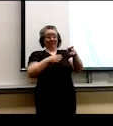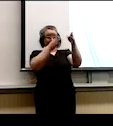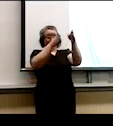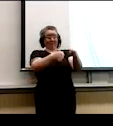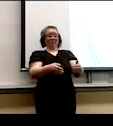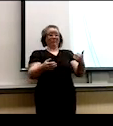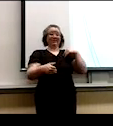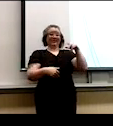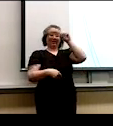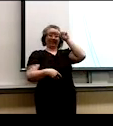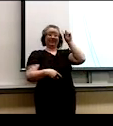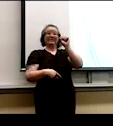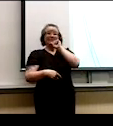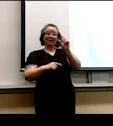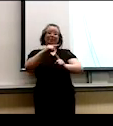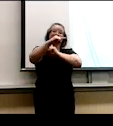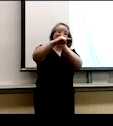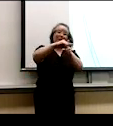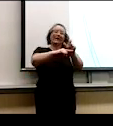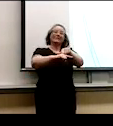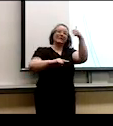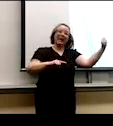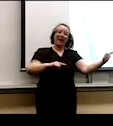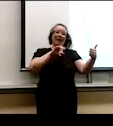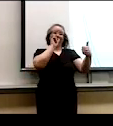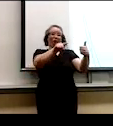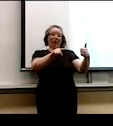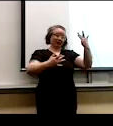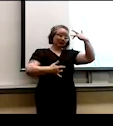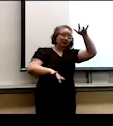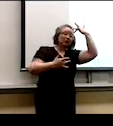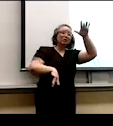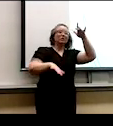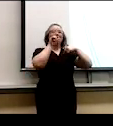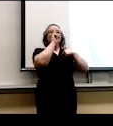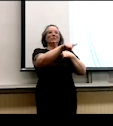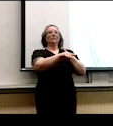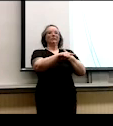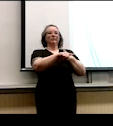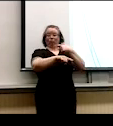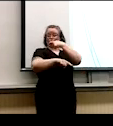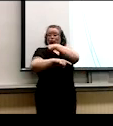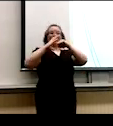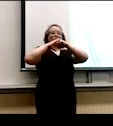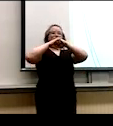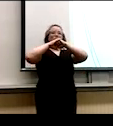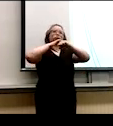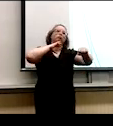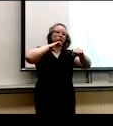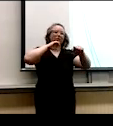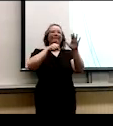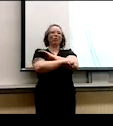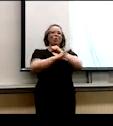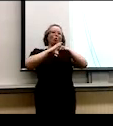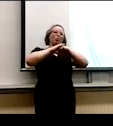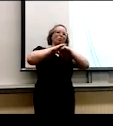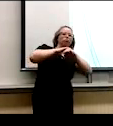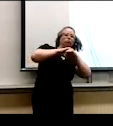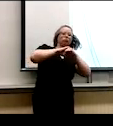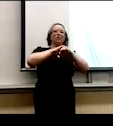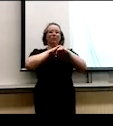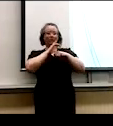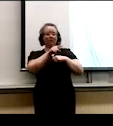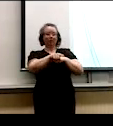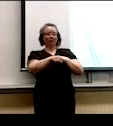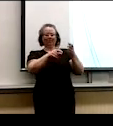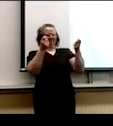can have. The subluxation of the joint as they age, the arthritis. If they have pain and they are not particularly verbal or